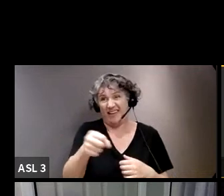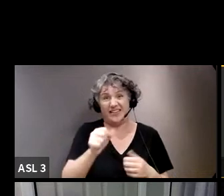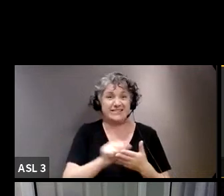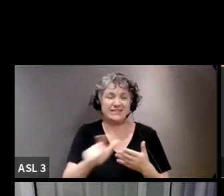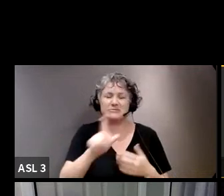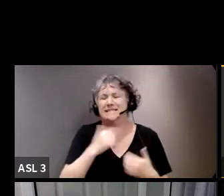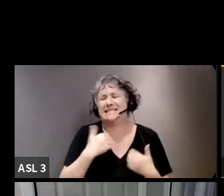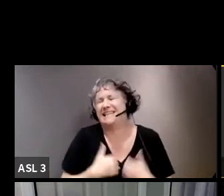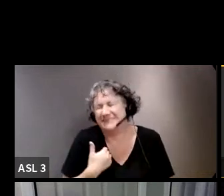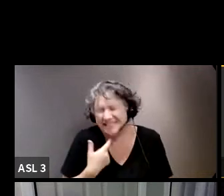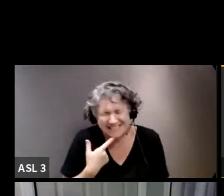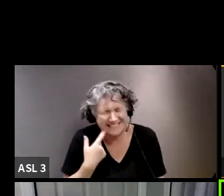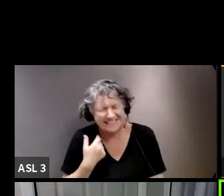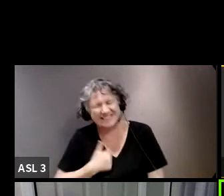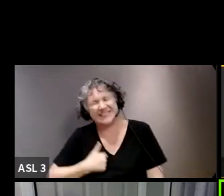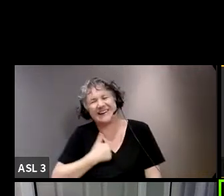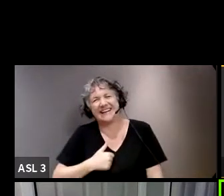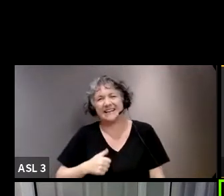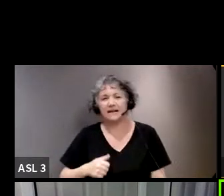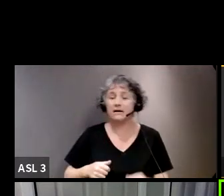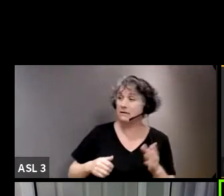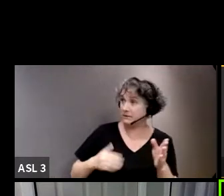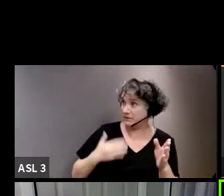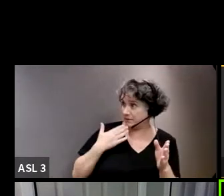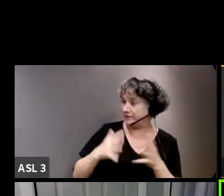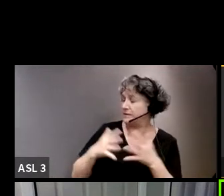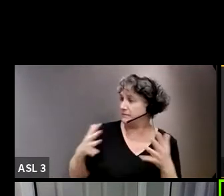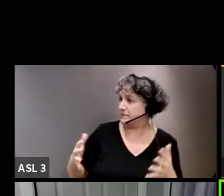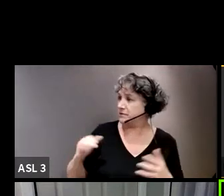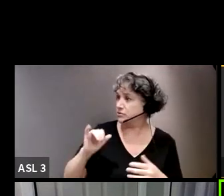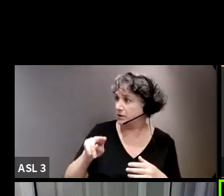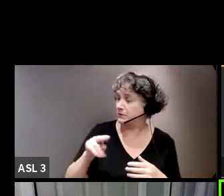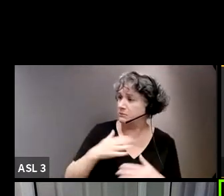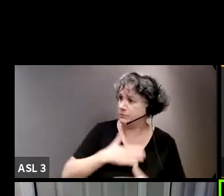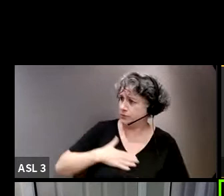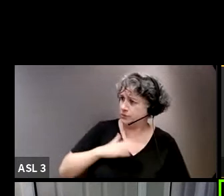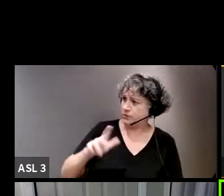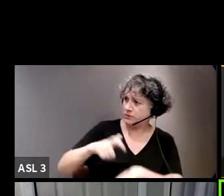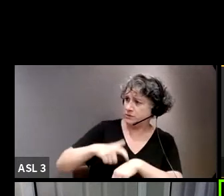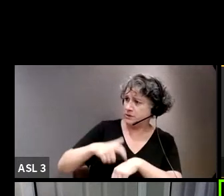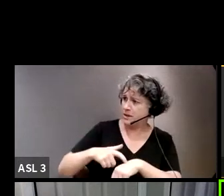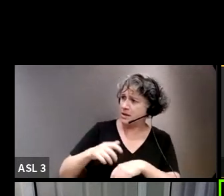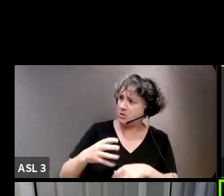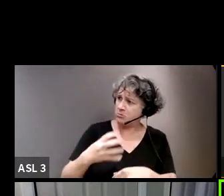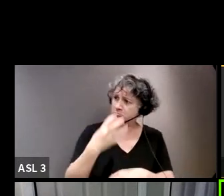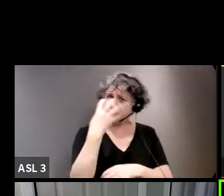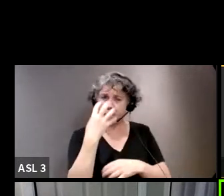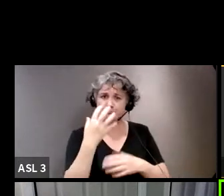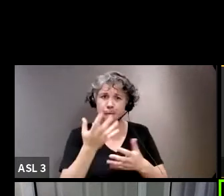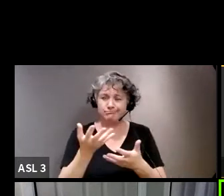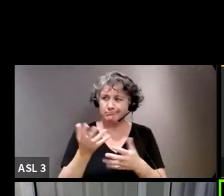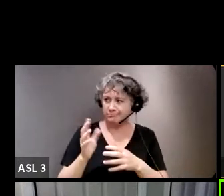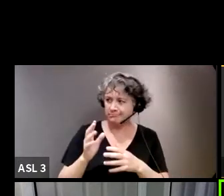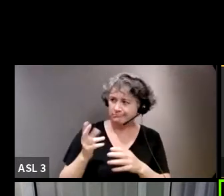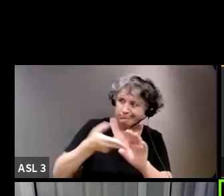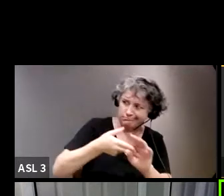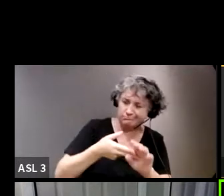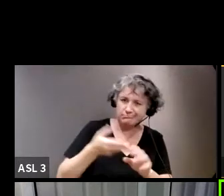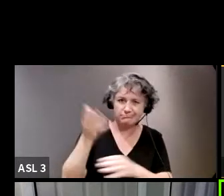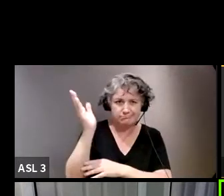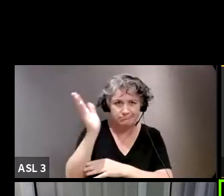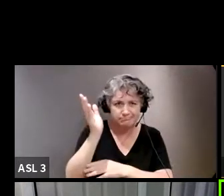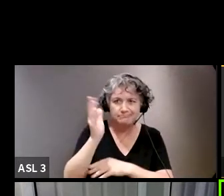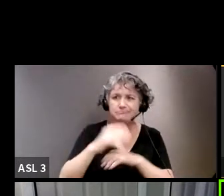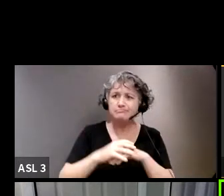tired i'm sorry well thank you very much jen i really appreciate you taking the time to join us and uh make